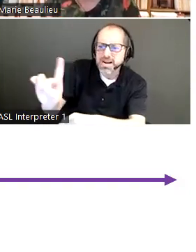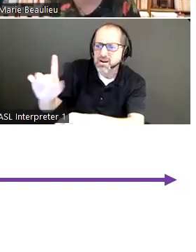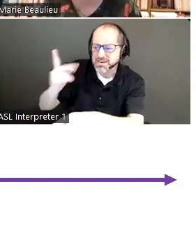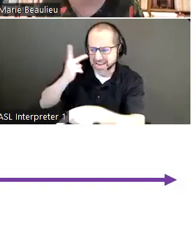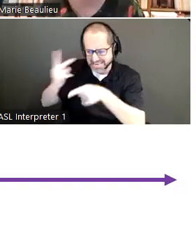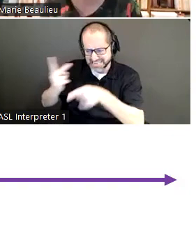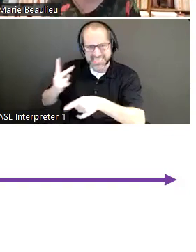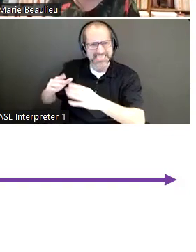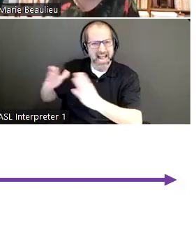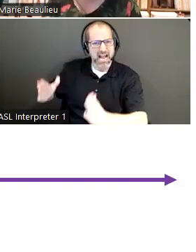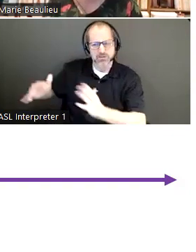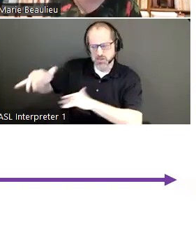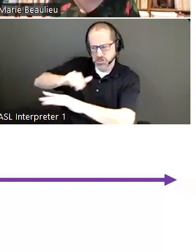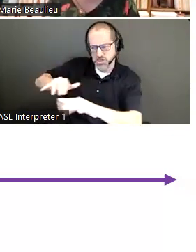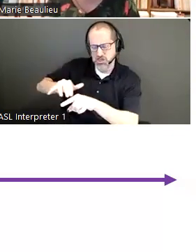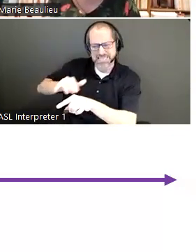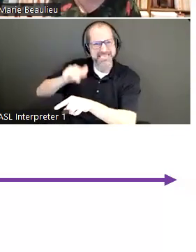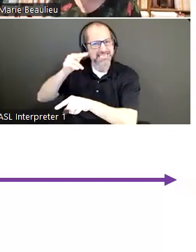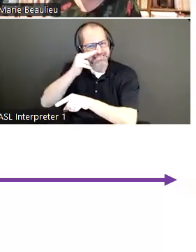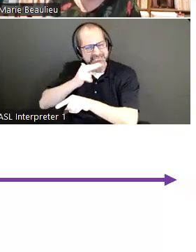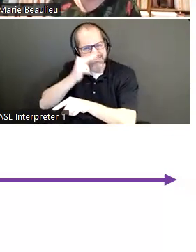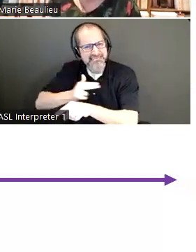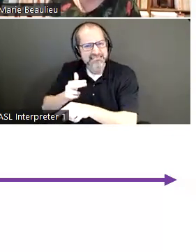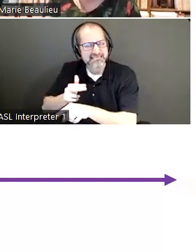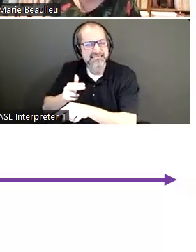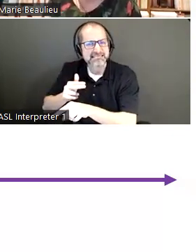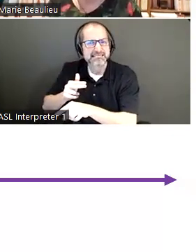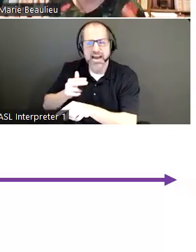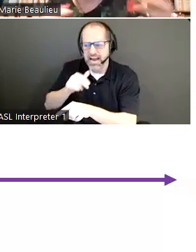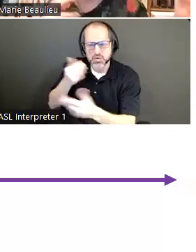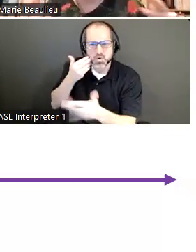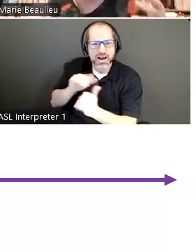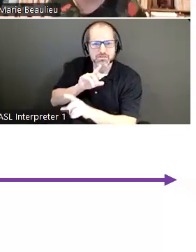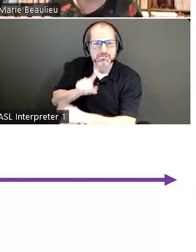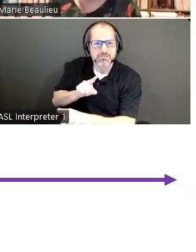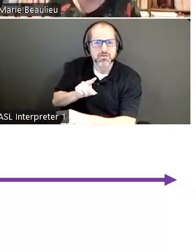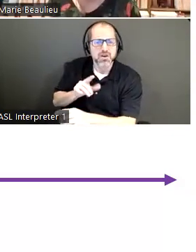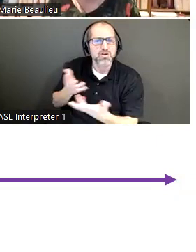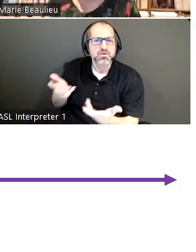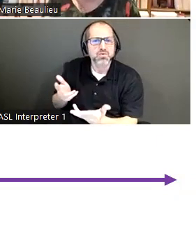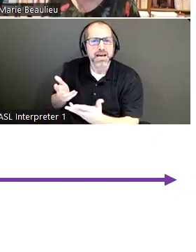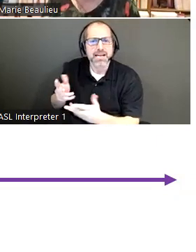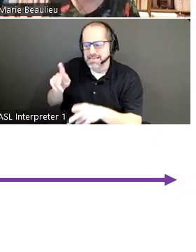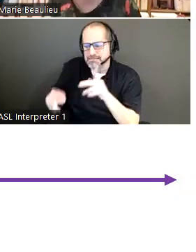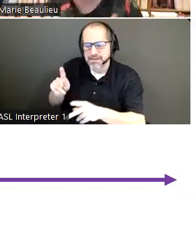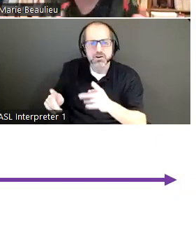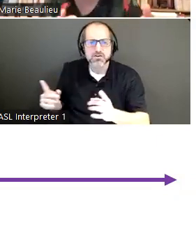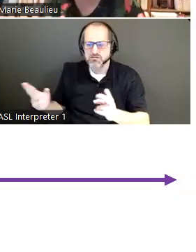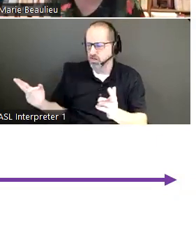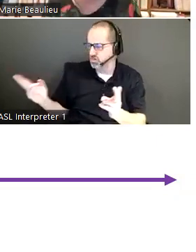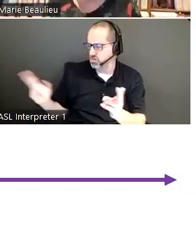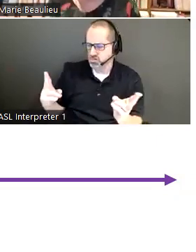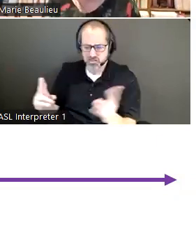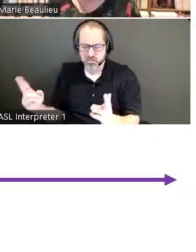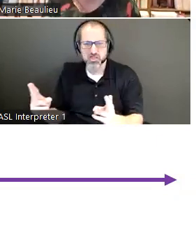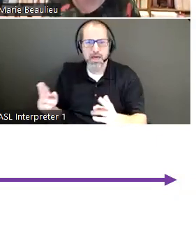to react. And the phenomena was actually people talking badly to each other, people behaving